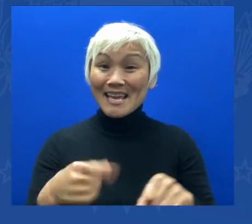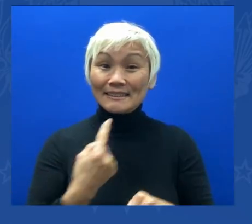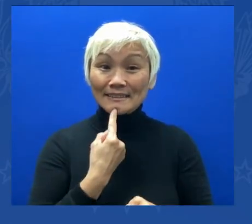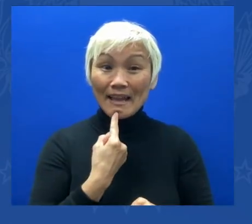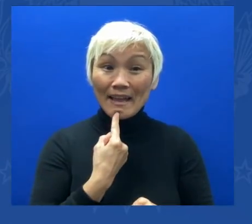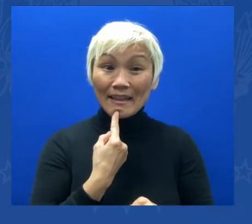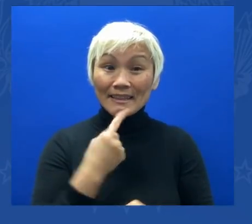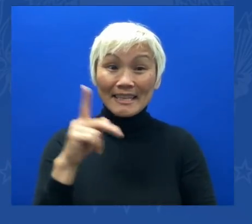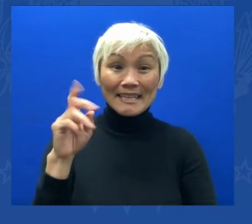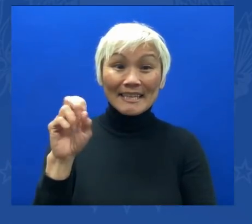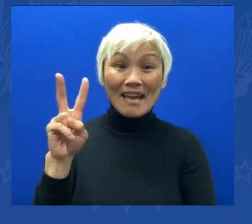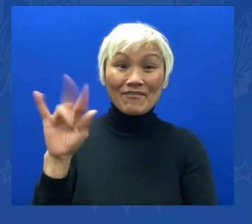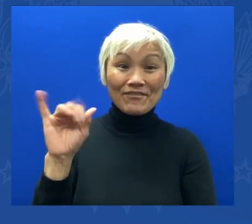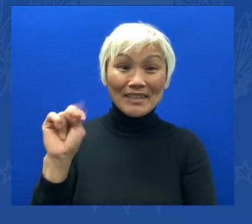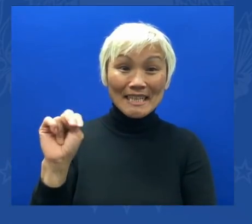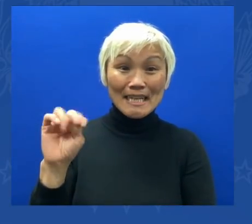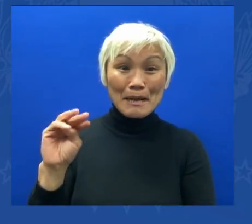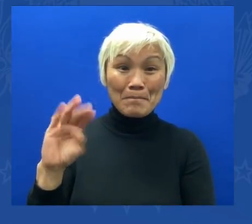And, you know,